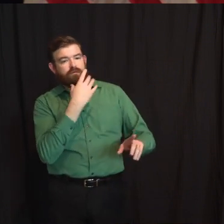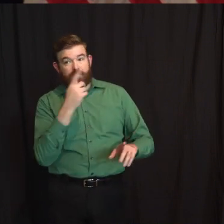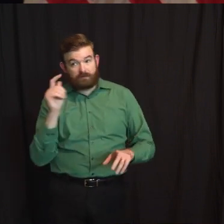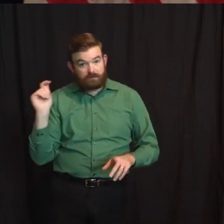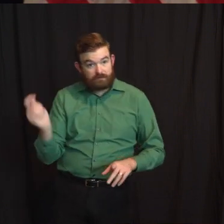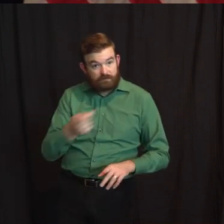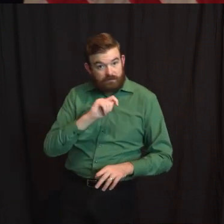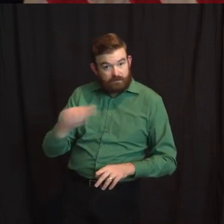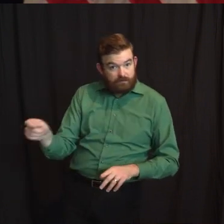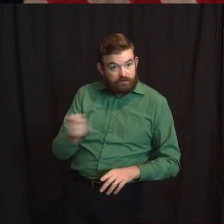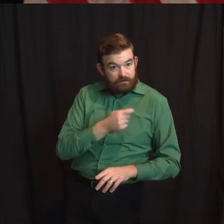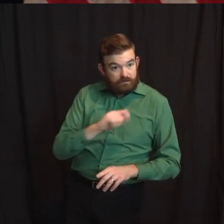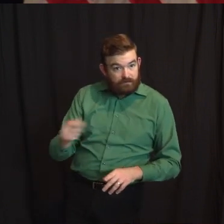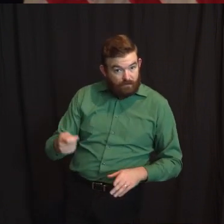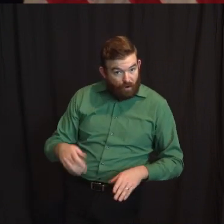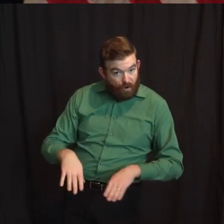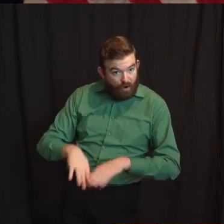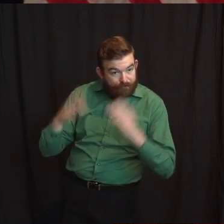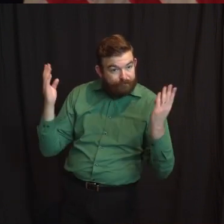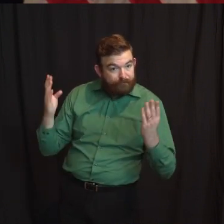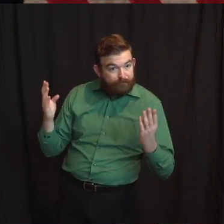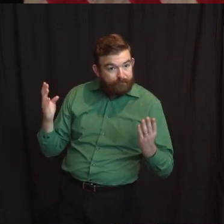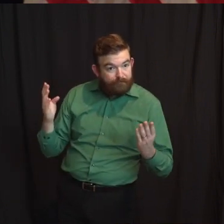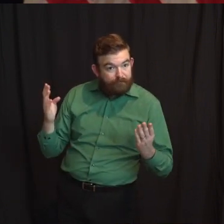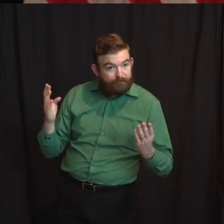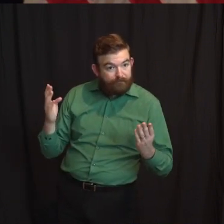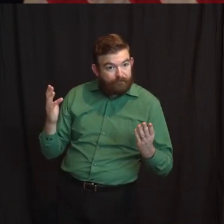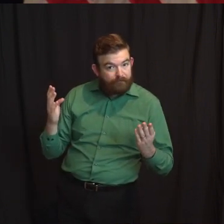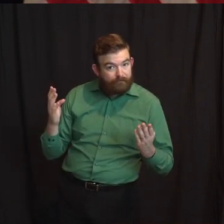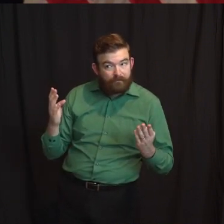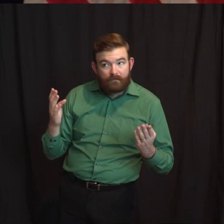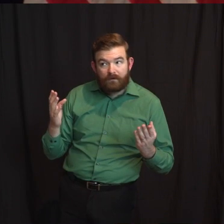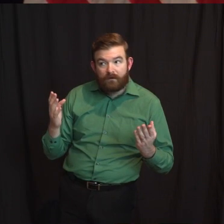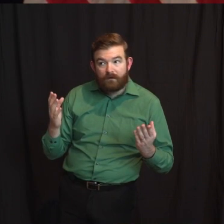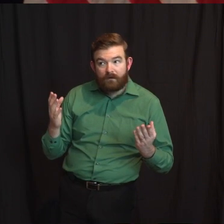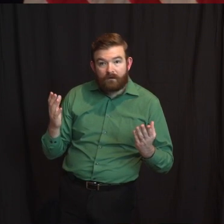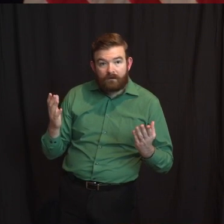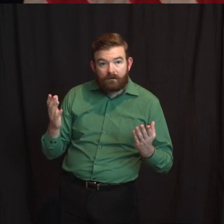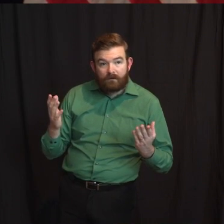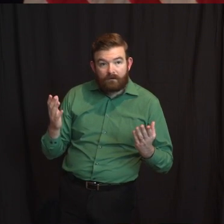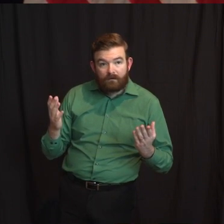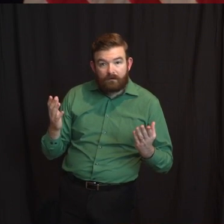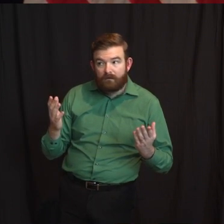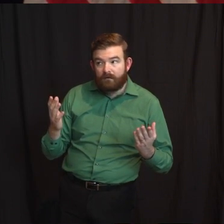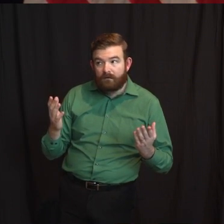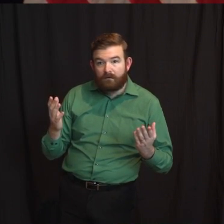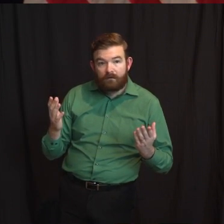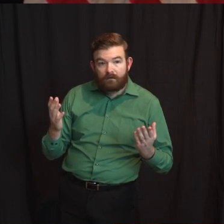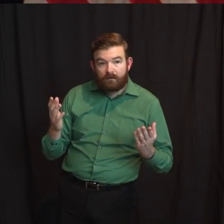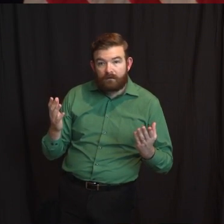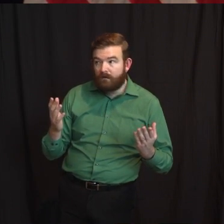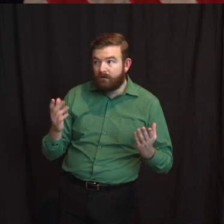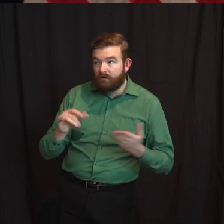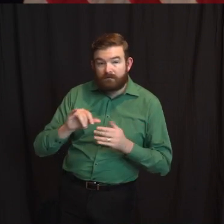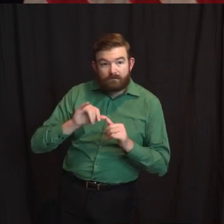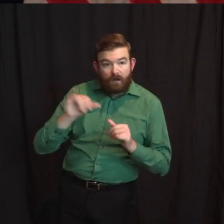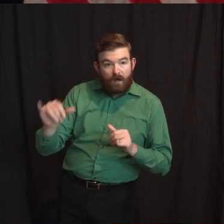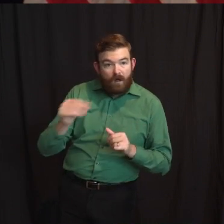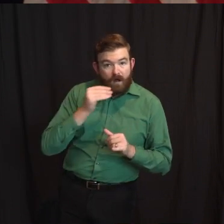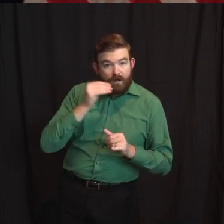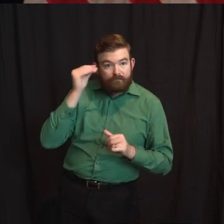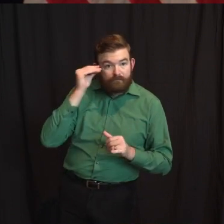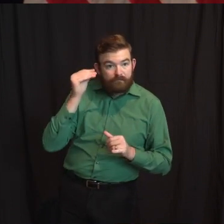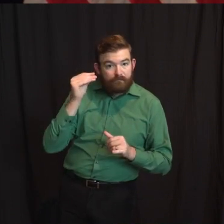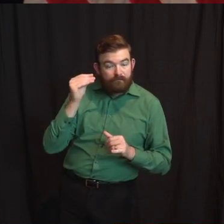general, is there any sense of how much longer this stay-at-home order will remain in effect, or is that we still don't know based on the